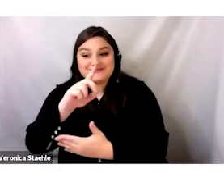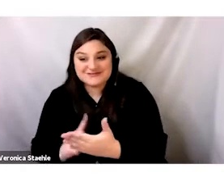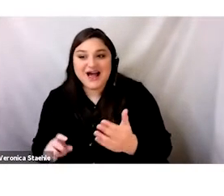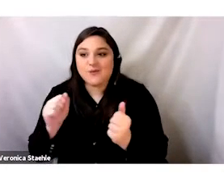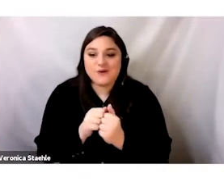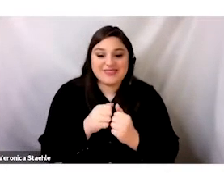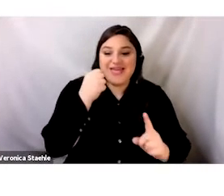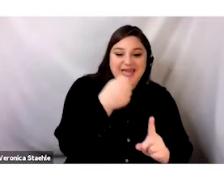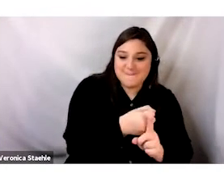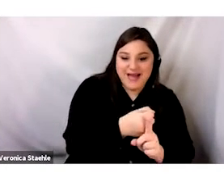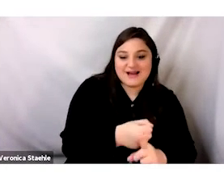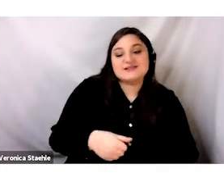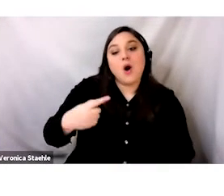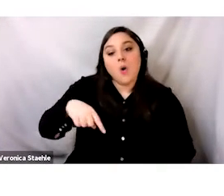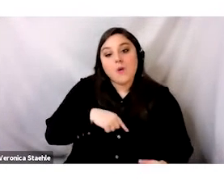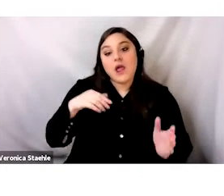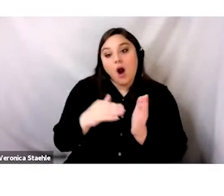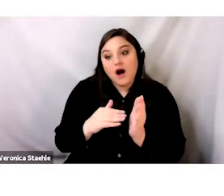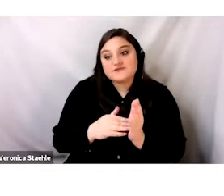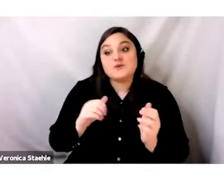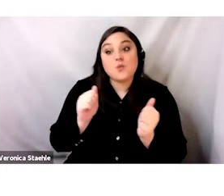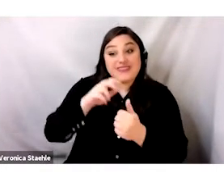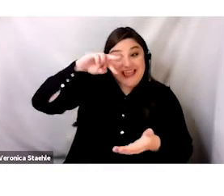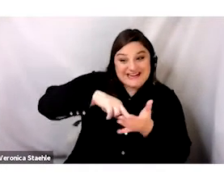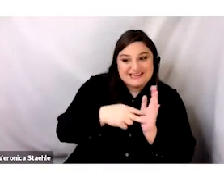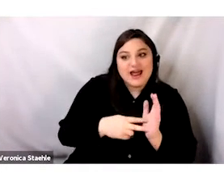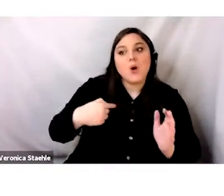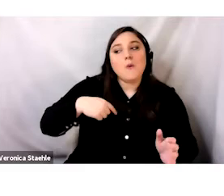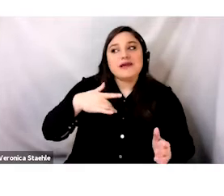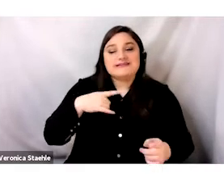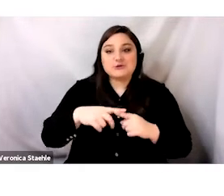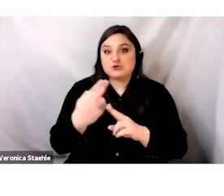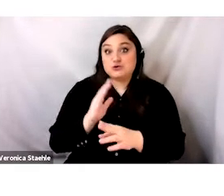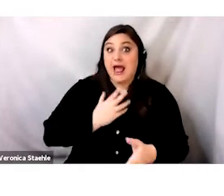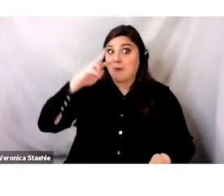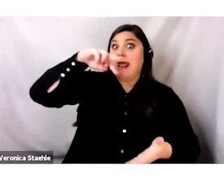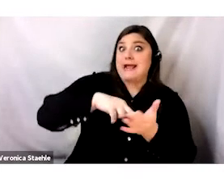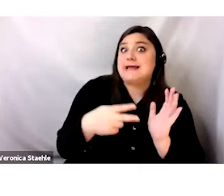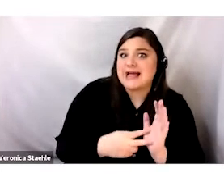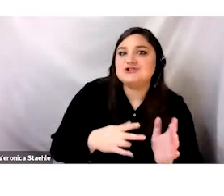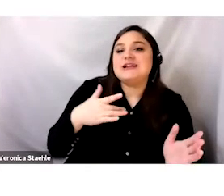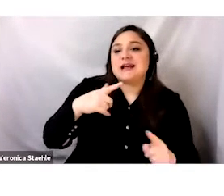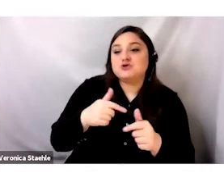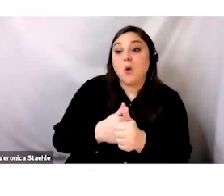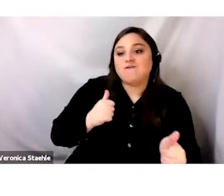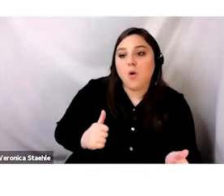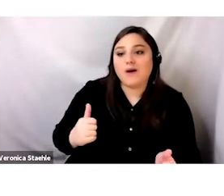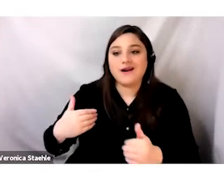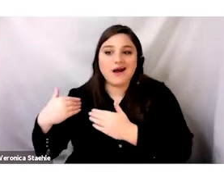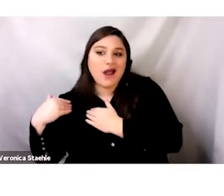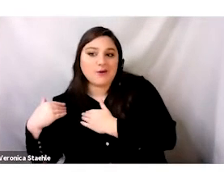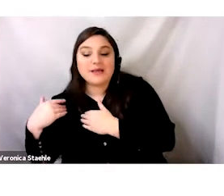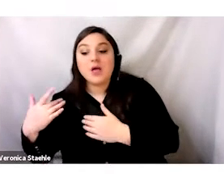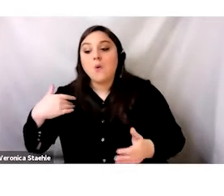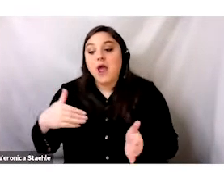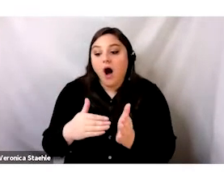avoid accountability when harm and trauma has been created, because we tend to hide behind intentions.